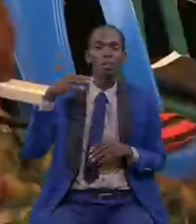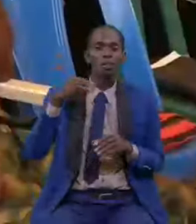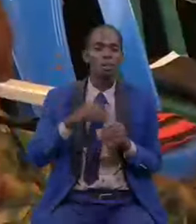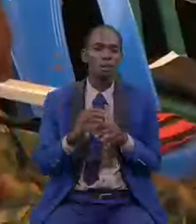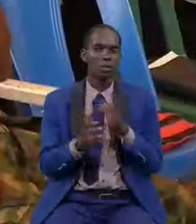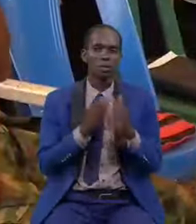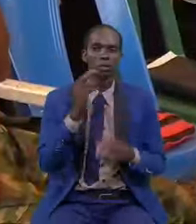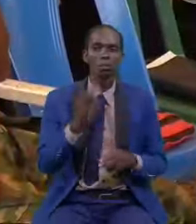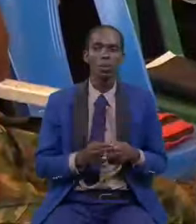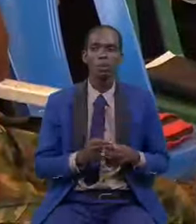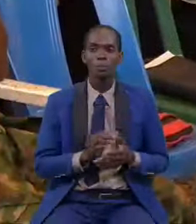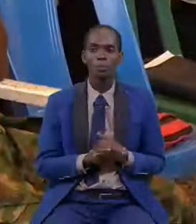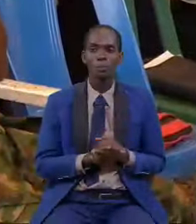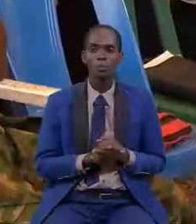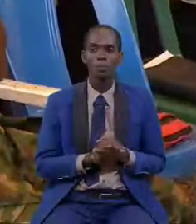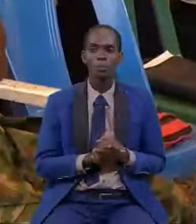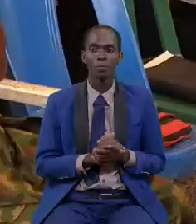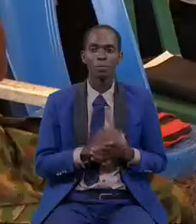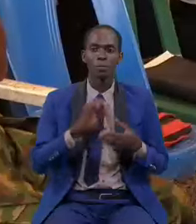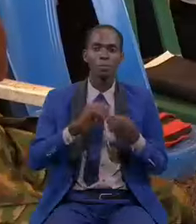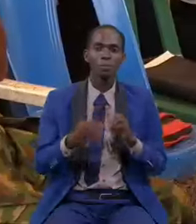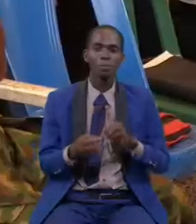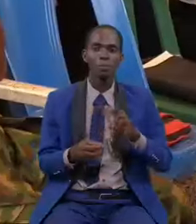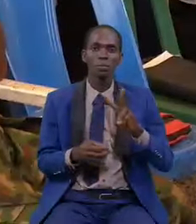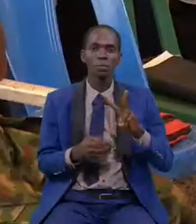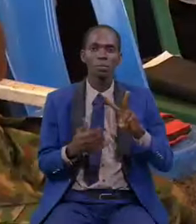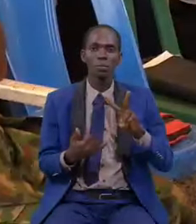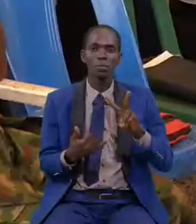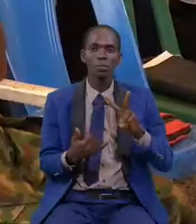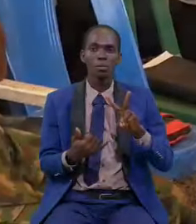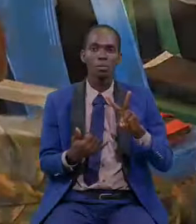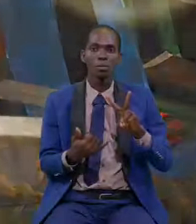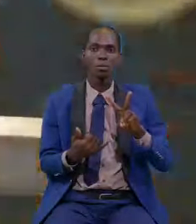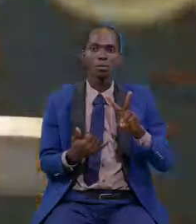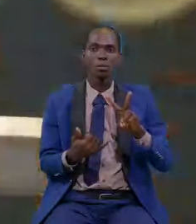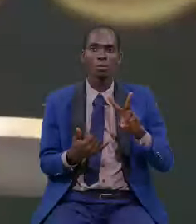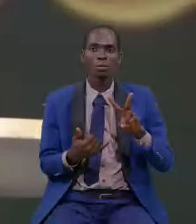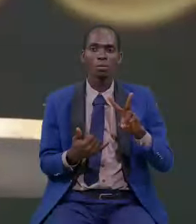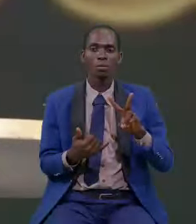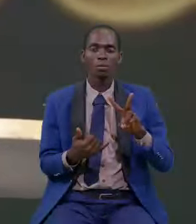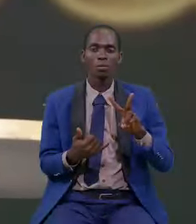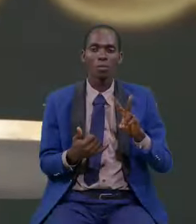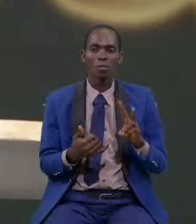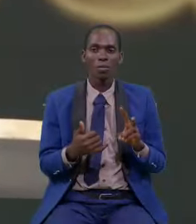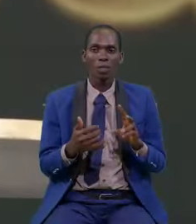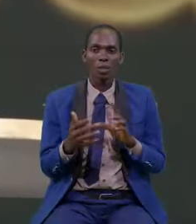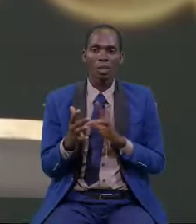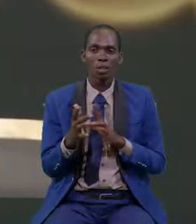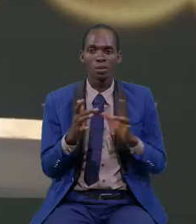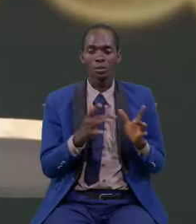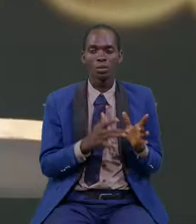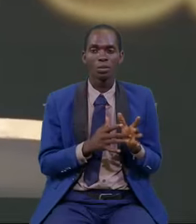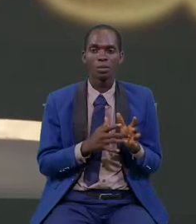name. We're coming to number two now. Number two is Jesus, the